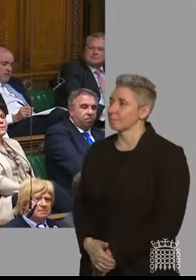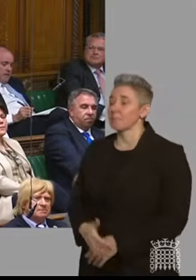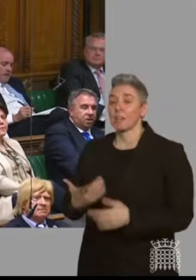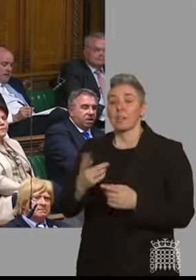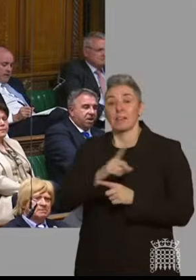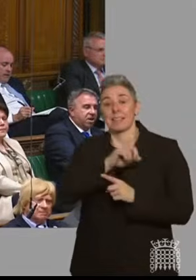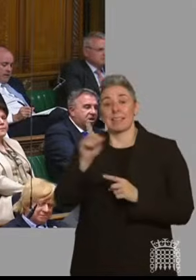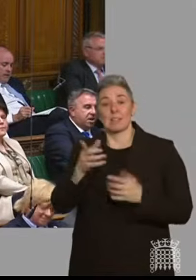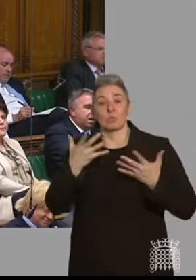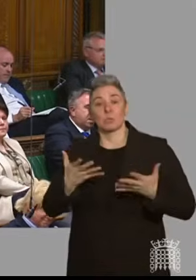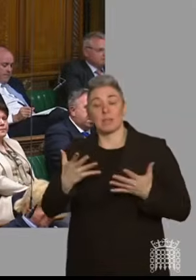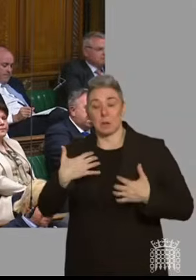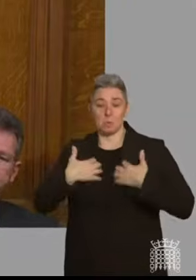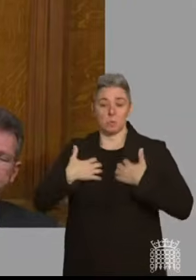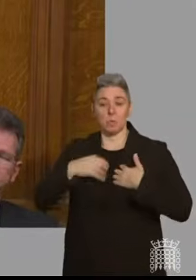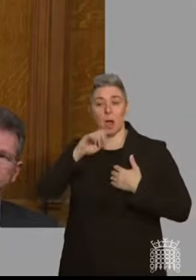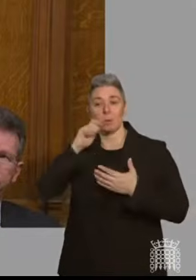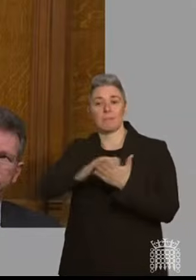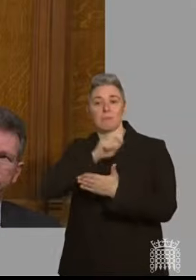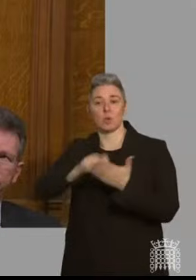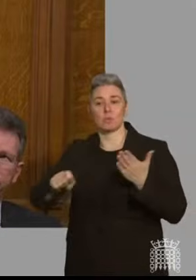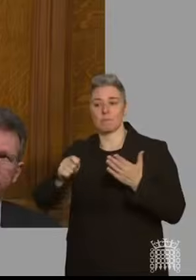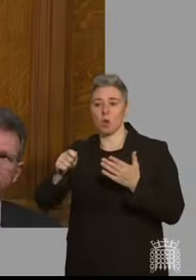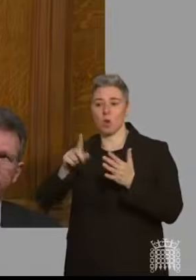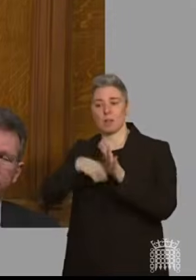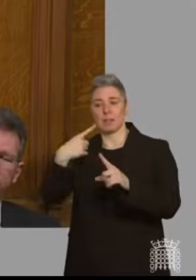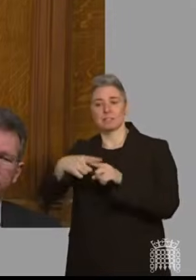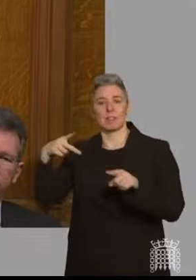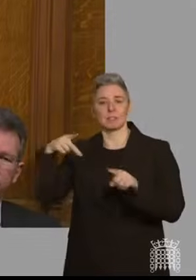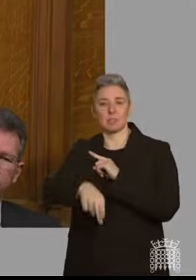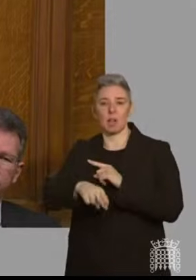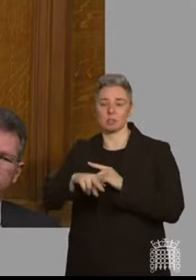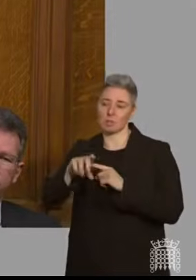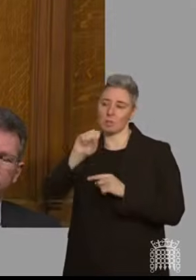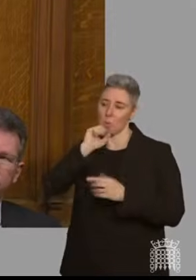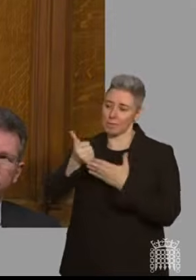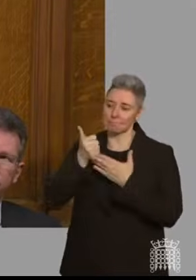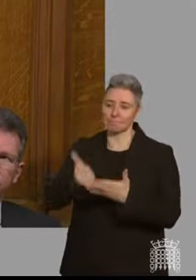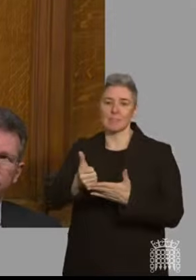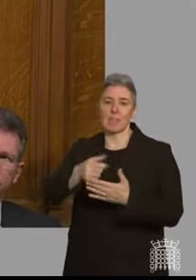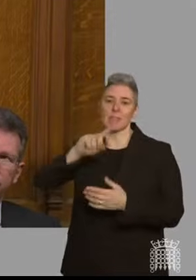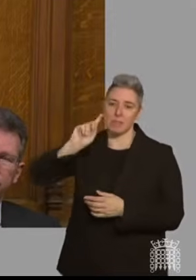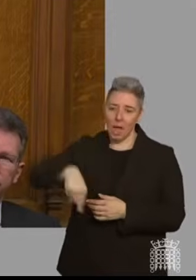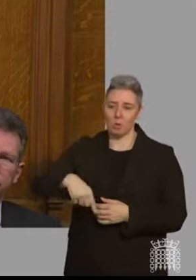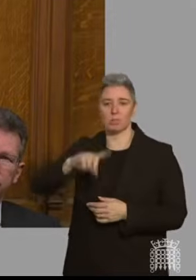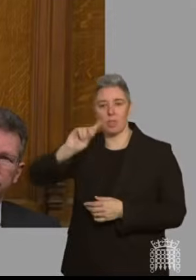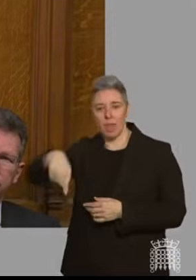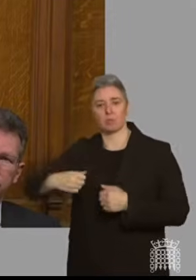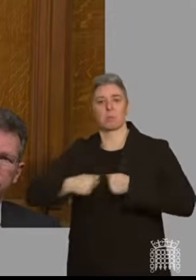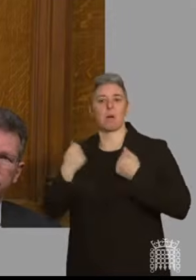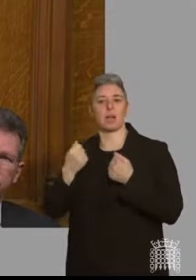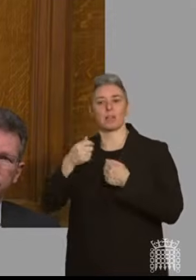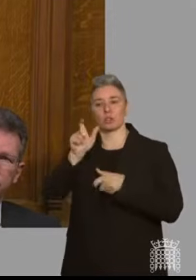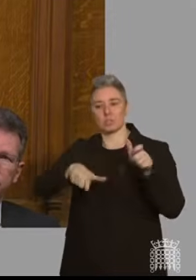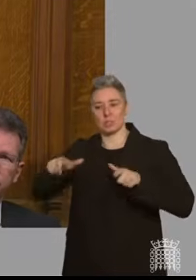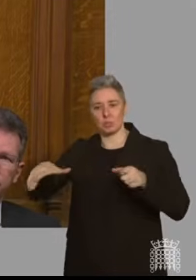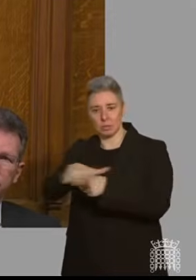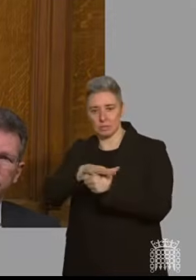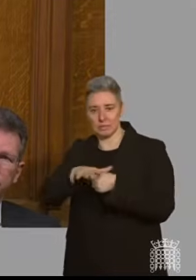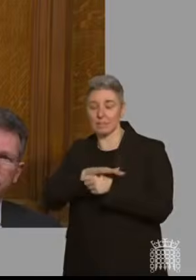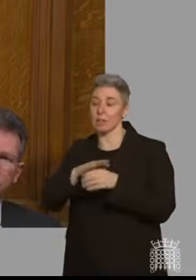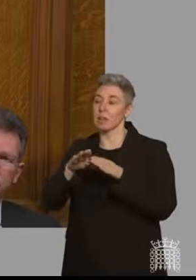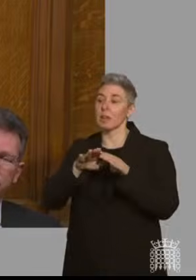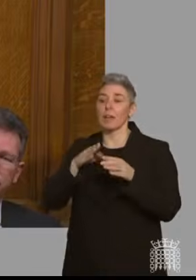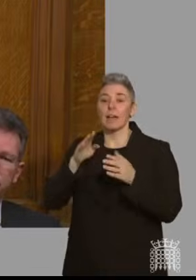for thousands of my constituents, a national insurance tax cut that will mean £900